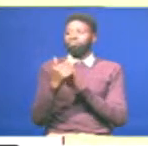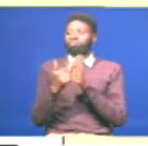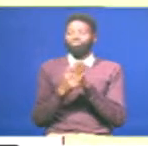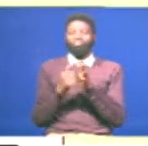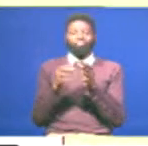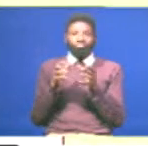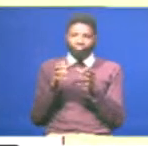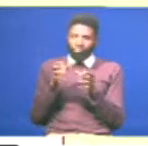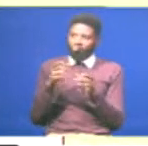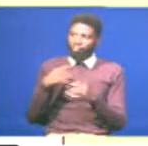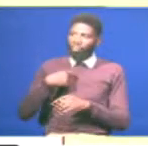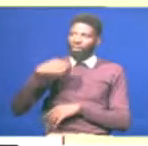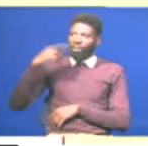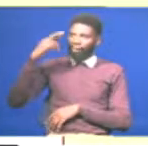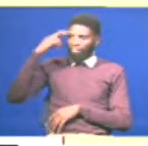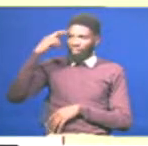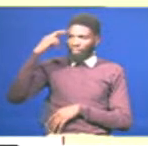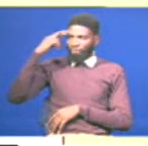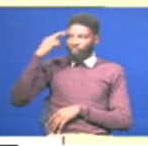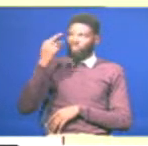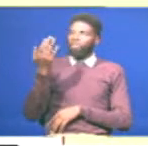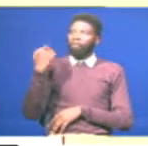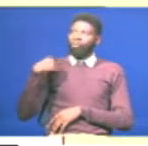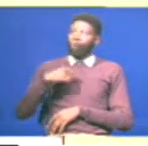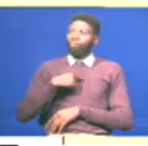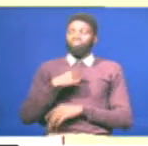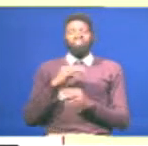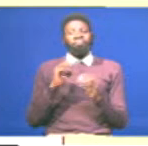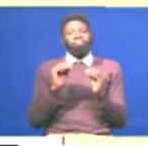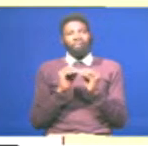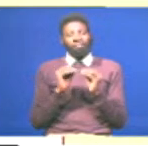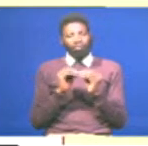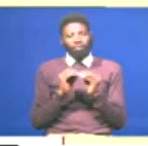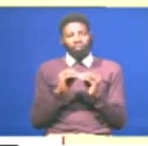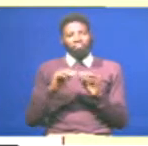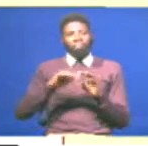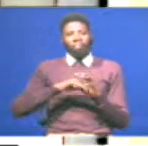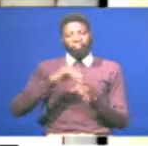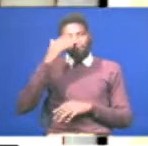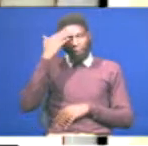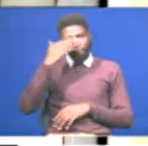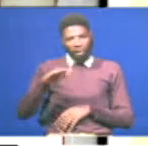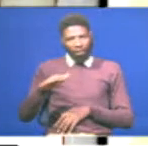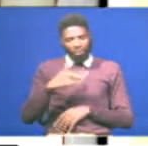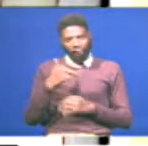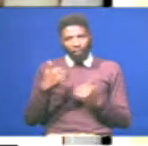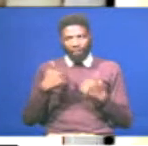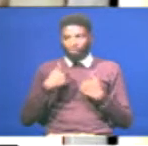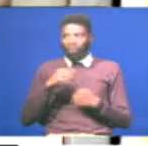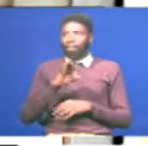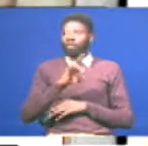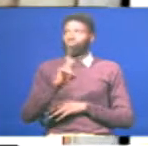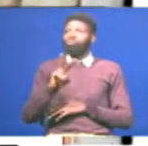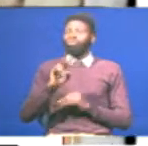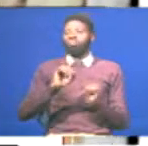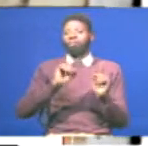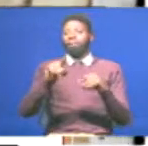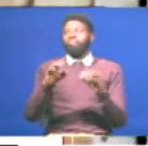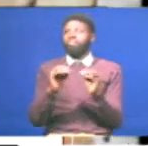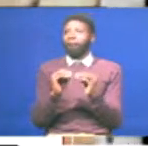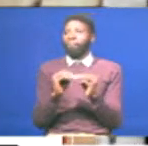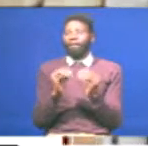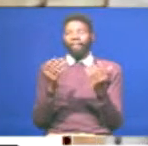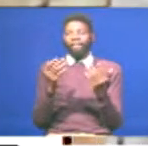once we had a workshop with members of Parliament then. 32 attended, and